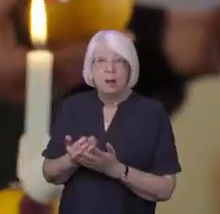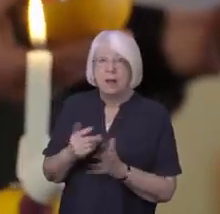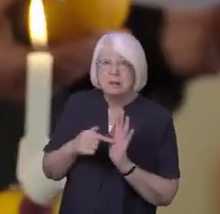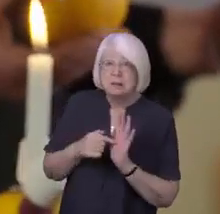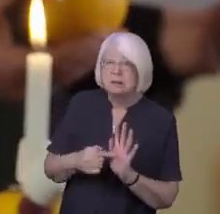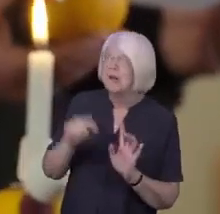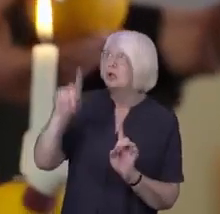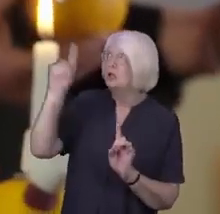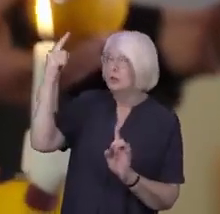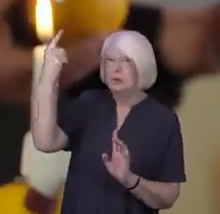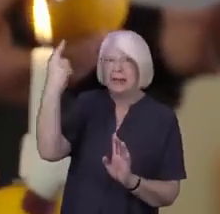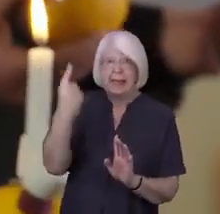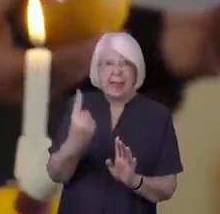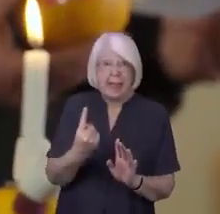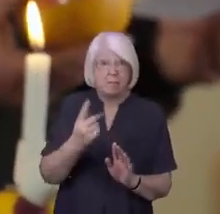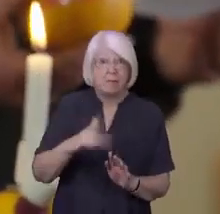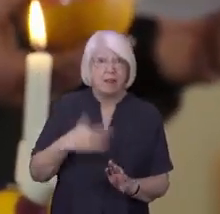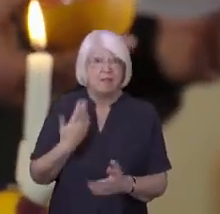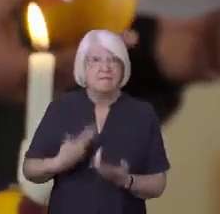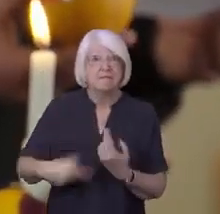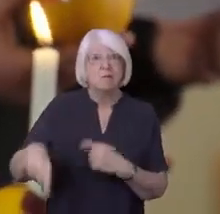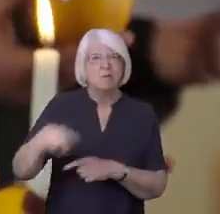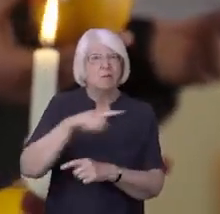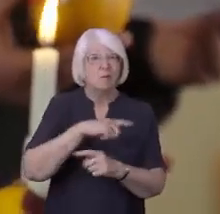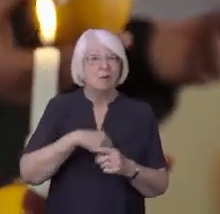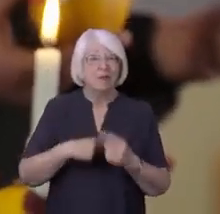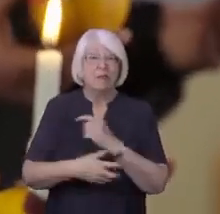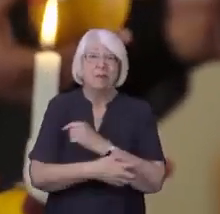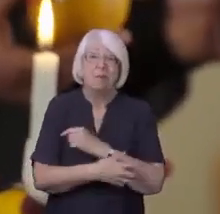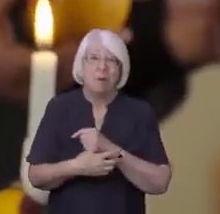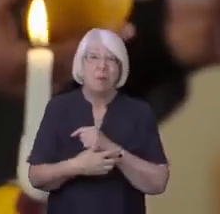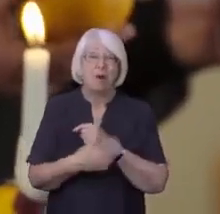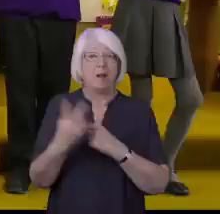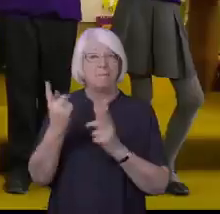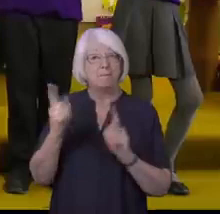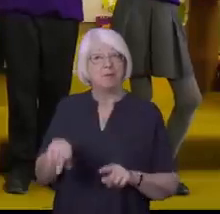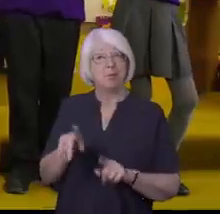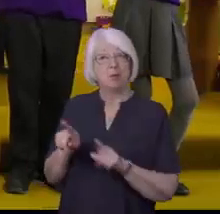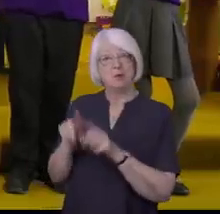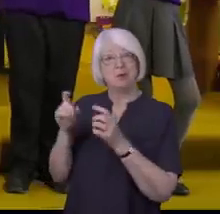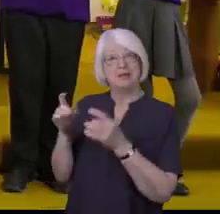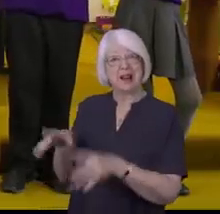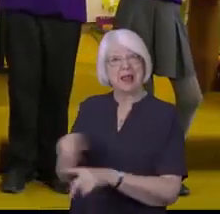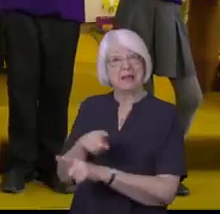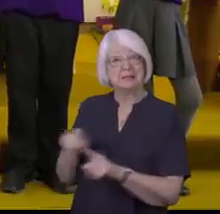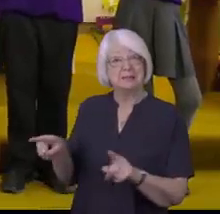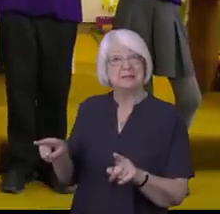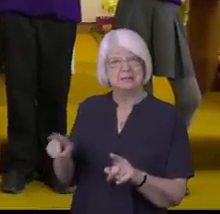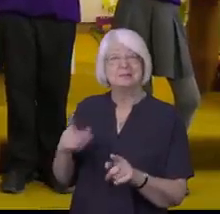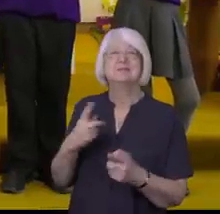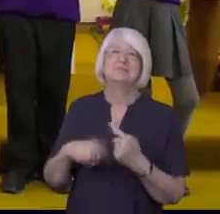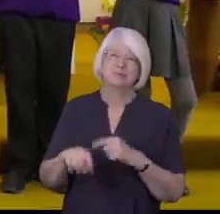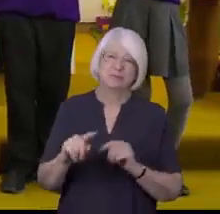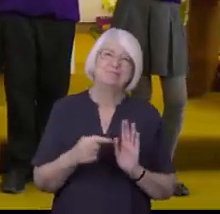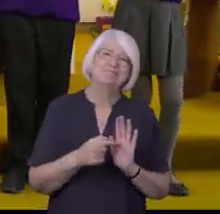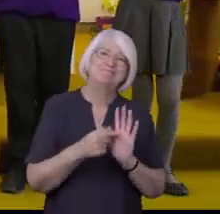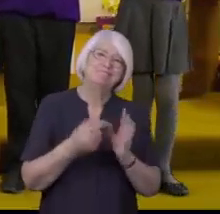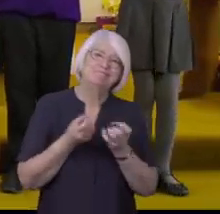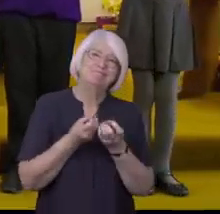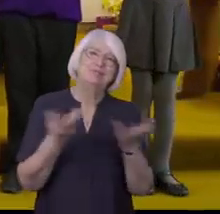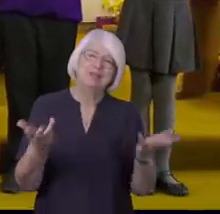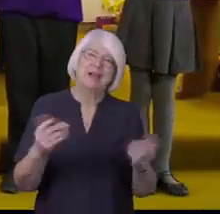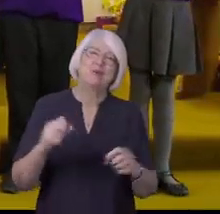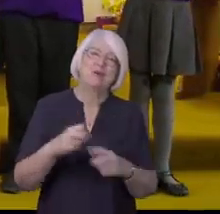home among us and lived with the poor and neglected. May we share your light in the